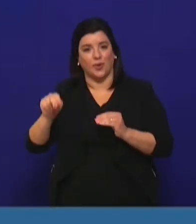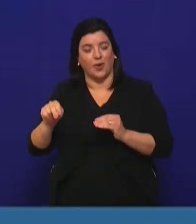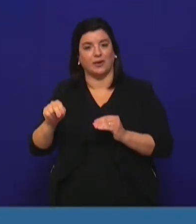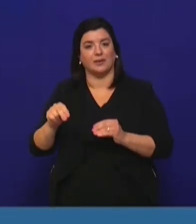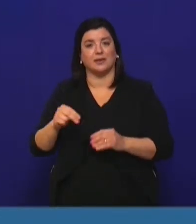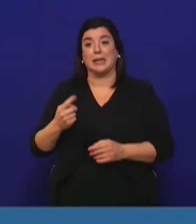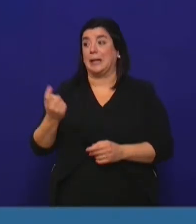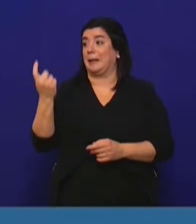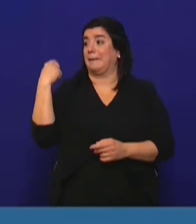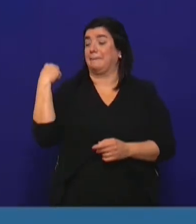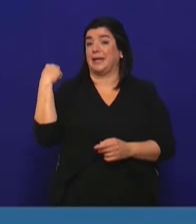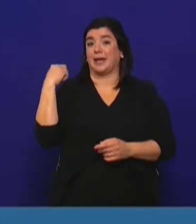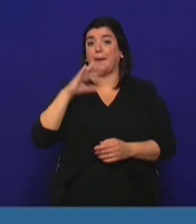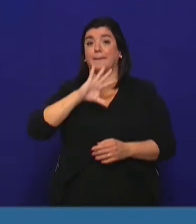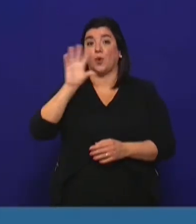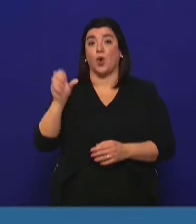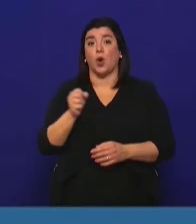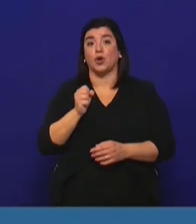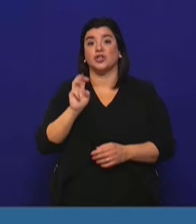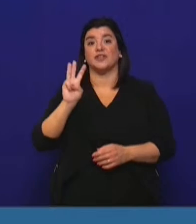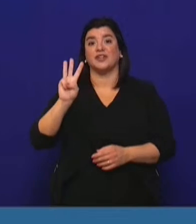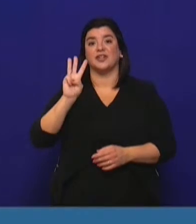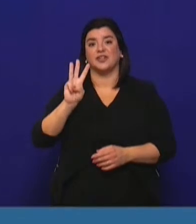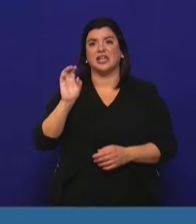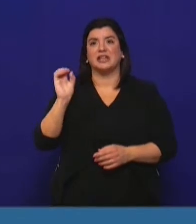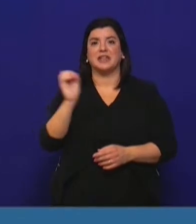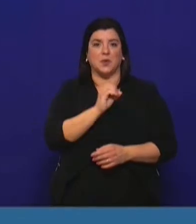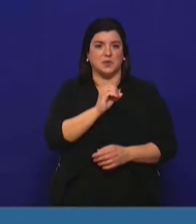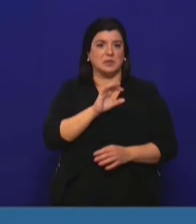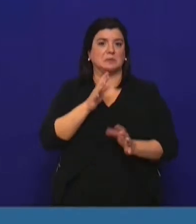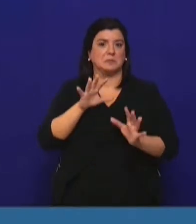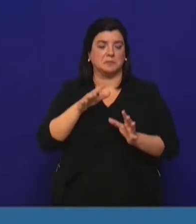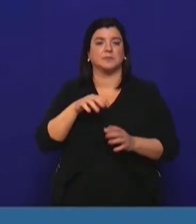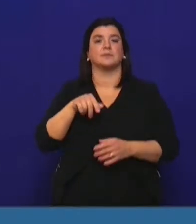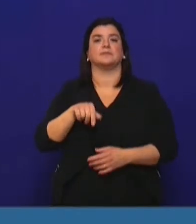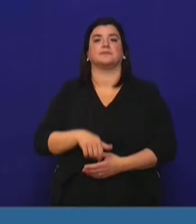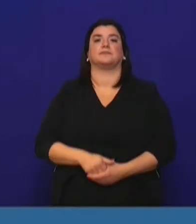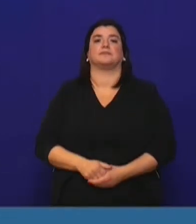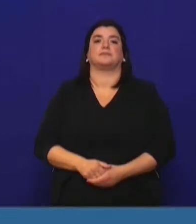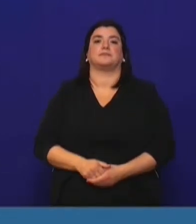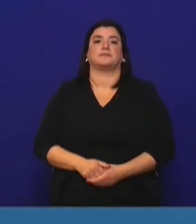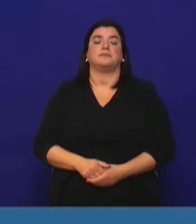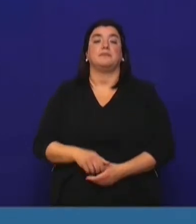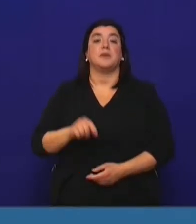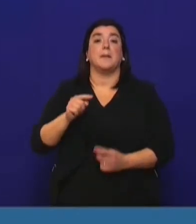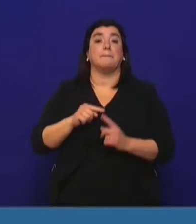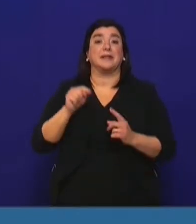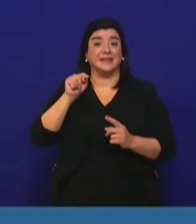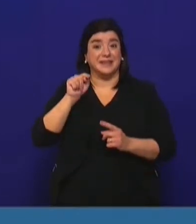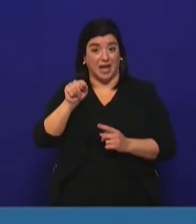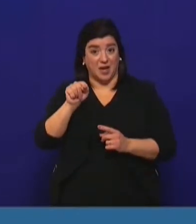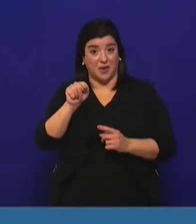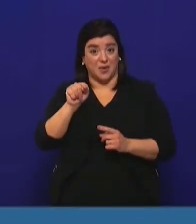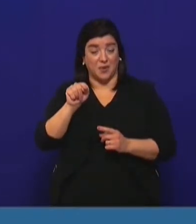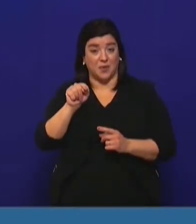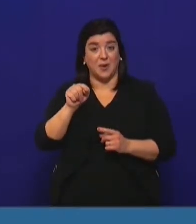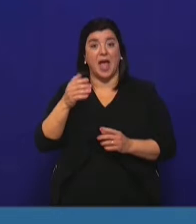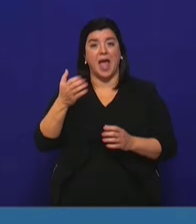ilħaqna tajna 33,477 doses u minn dawn kien hemm